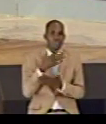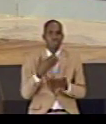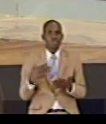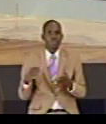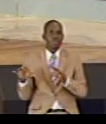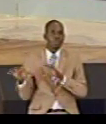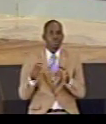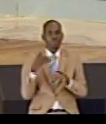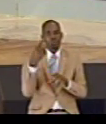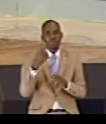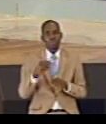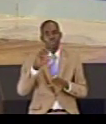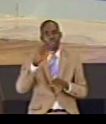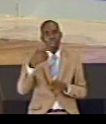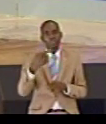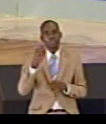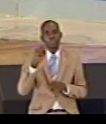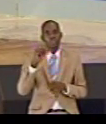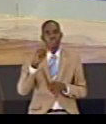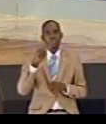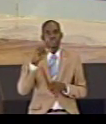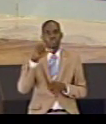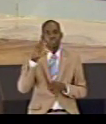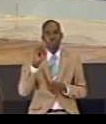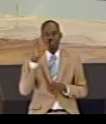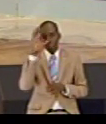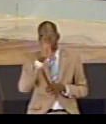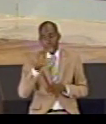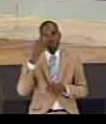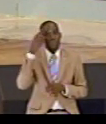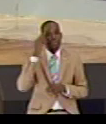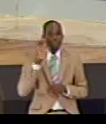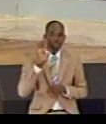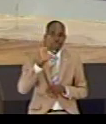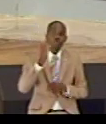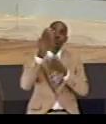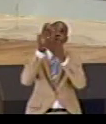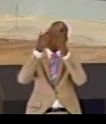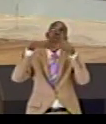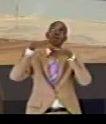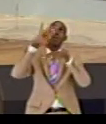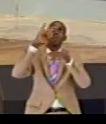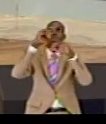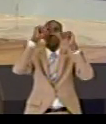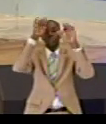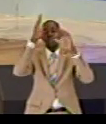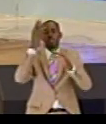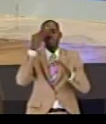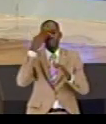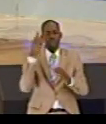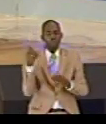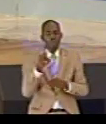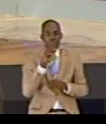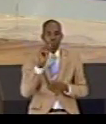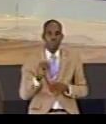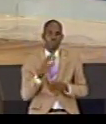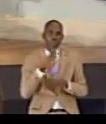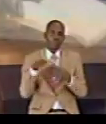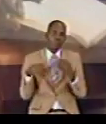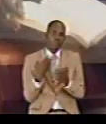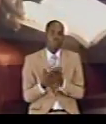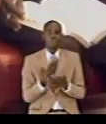seek. For your heavenly Father knoweth that ye have need of all these things. Amen.